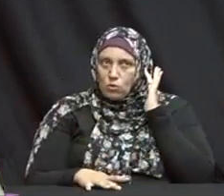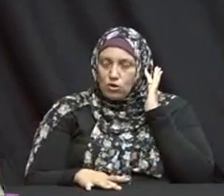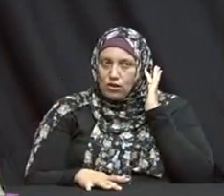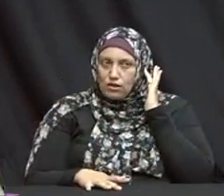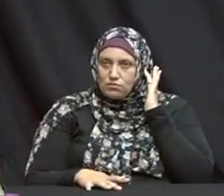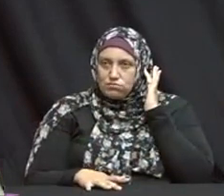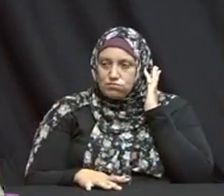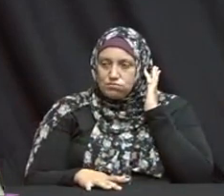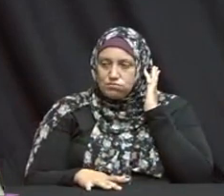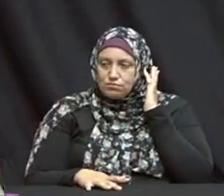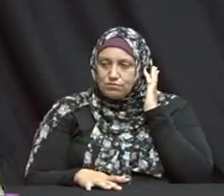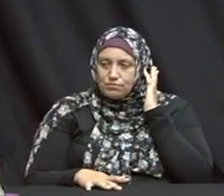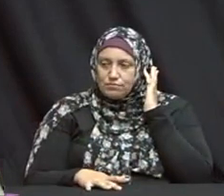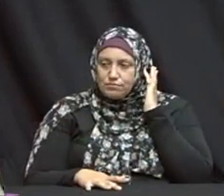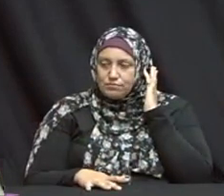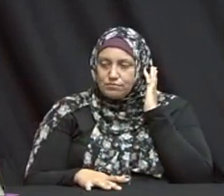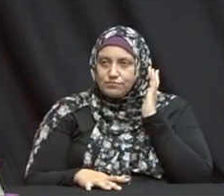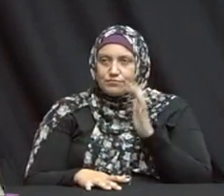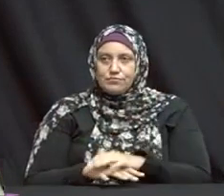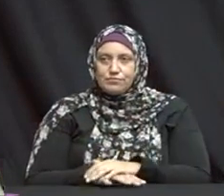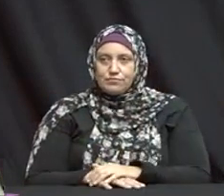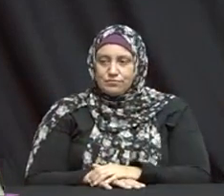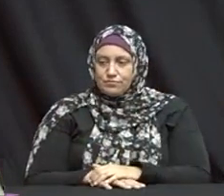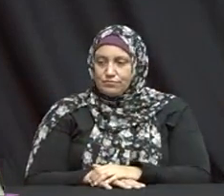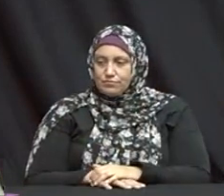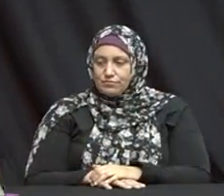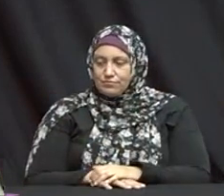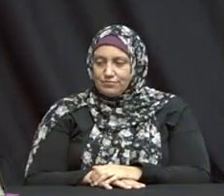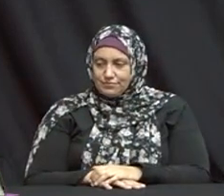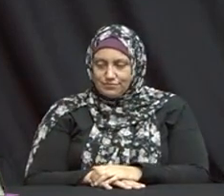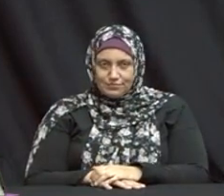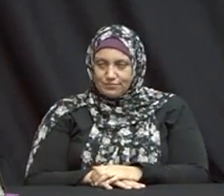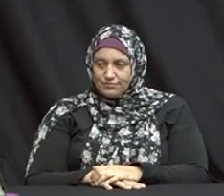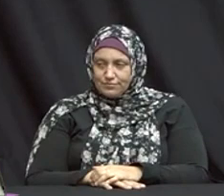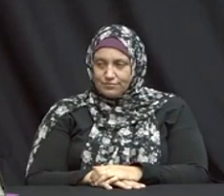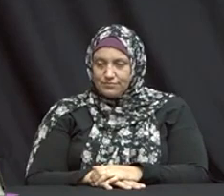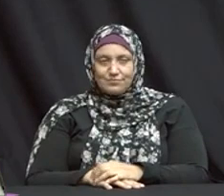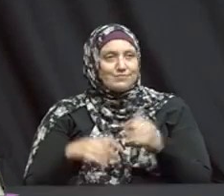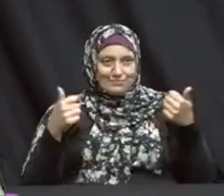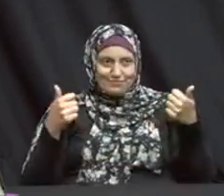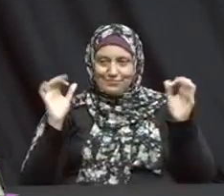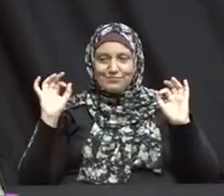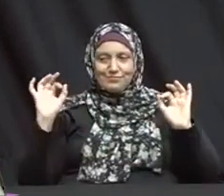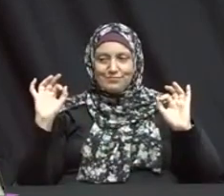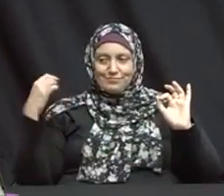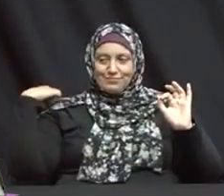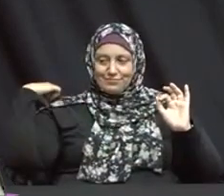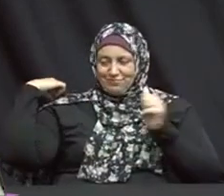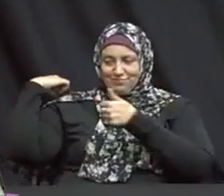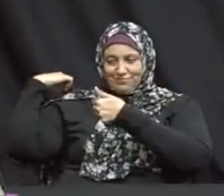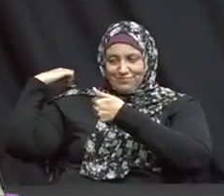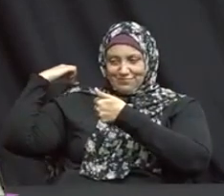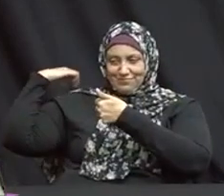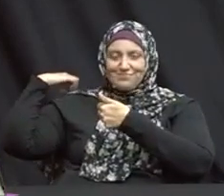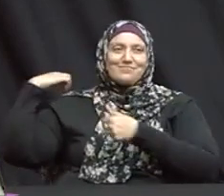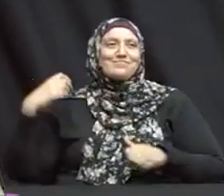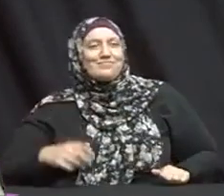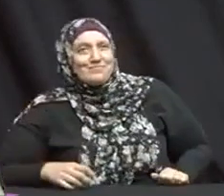Sorry, my voice is coming back. I think it's gone. I think it's okay now. Apologies. Okay. I take